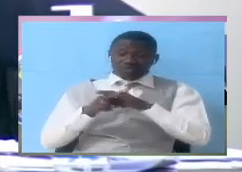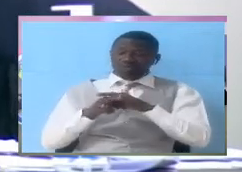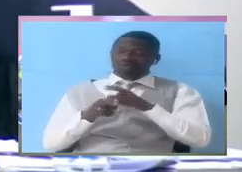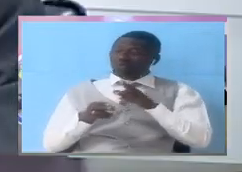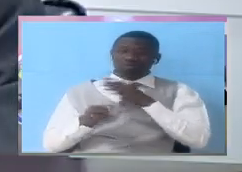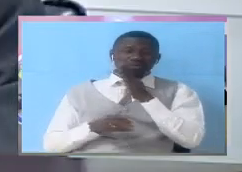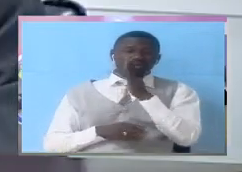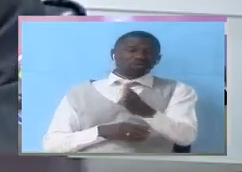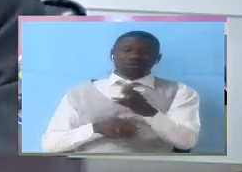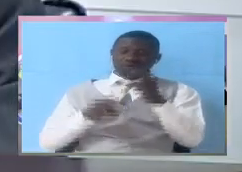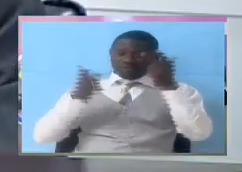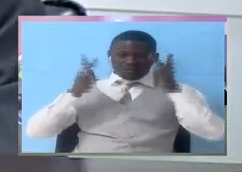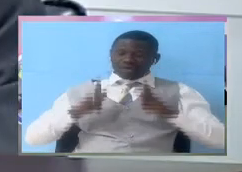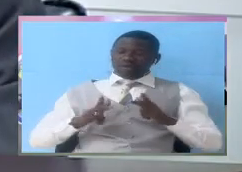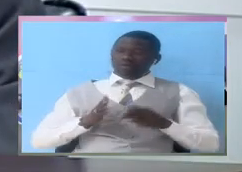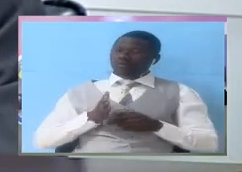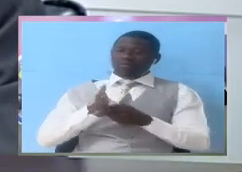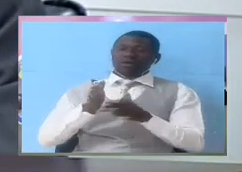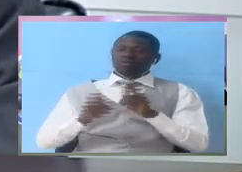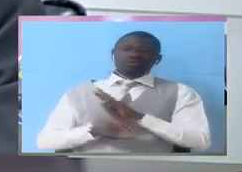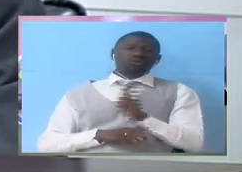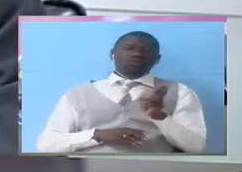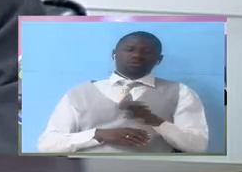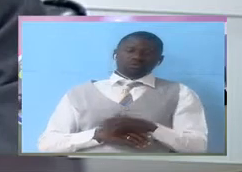These confessions were unlawfully